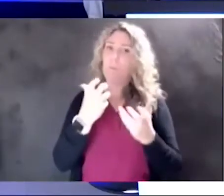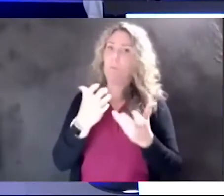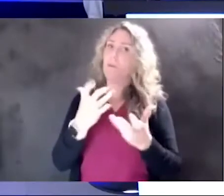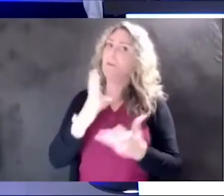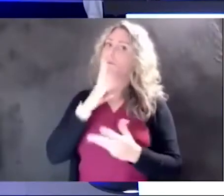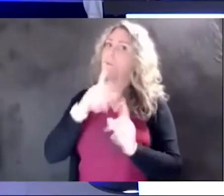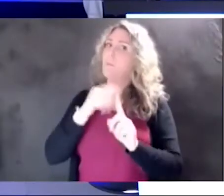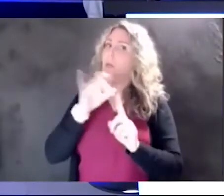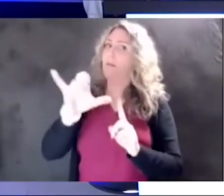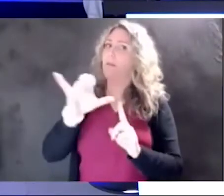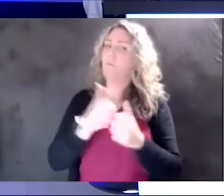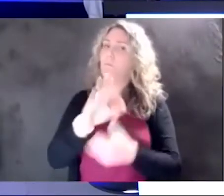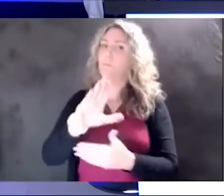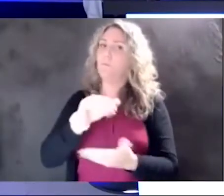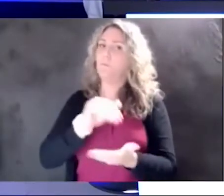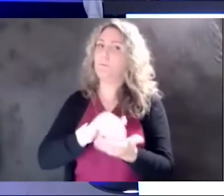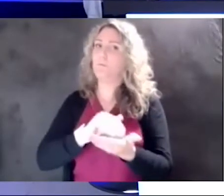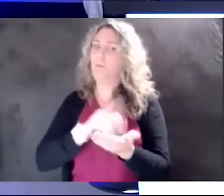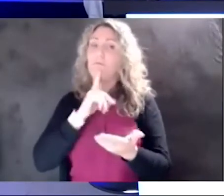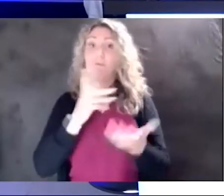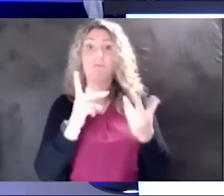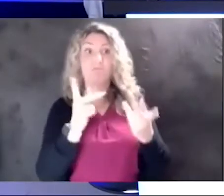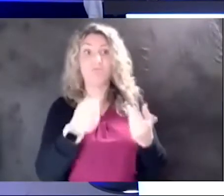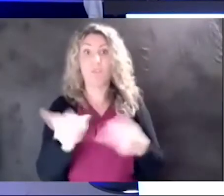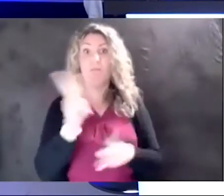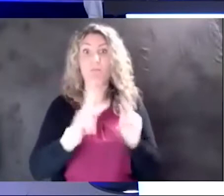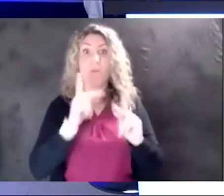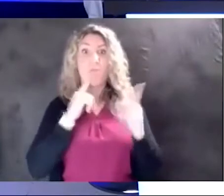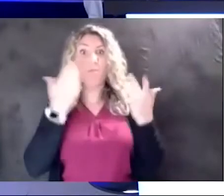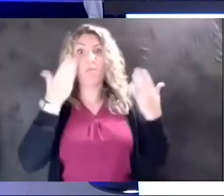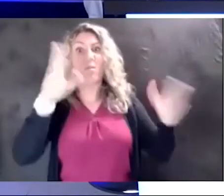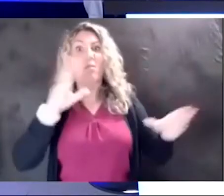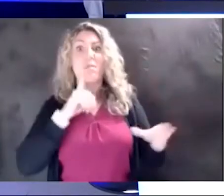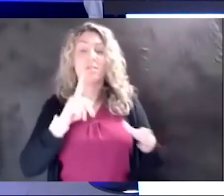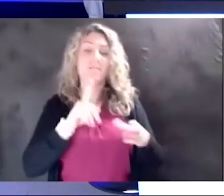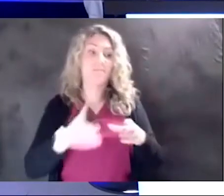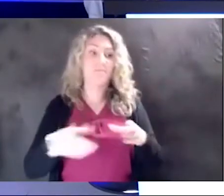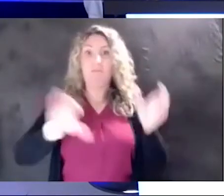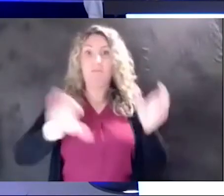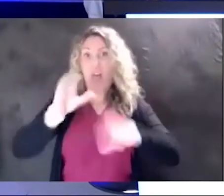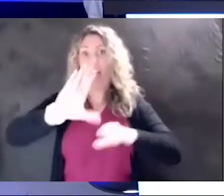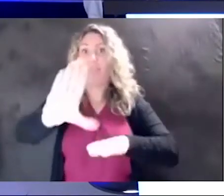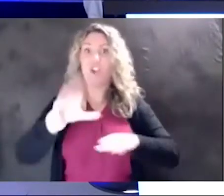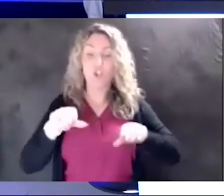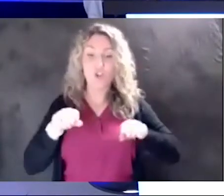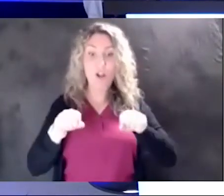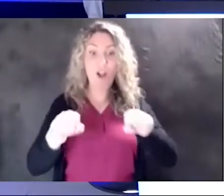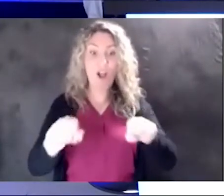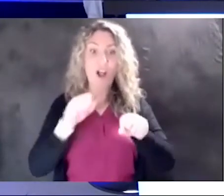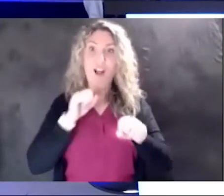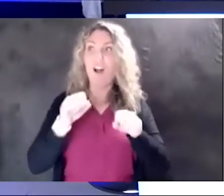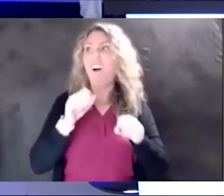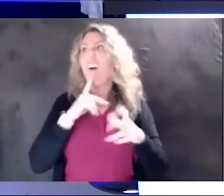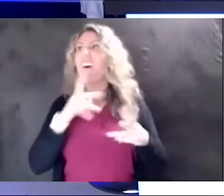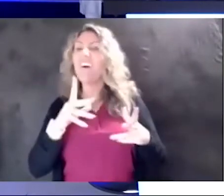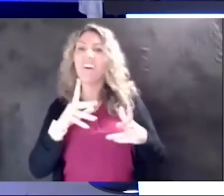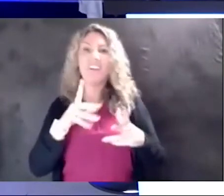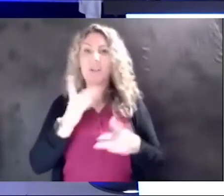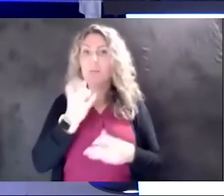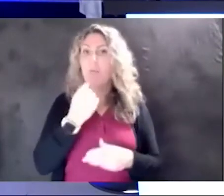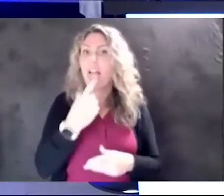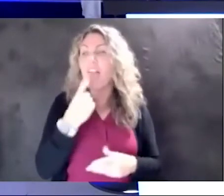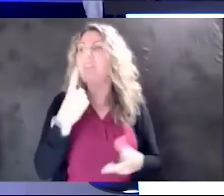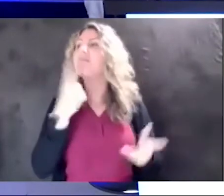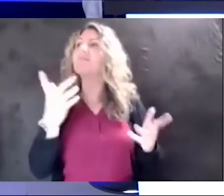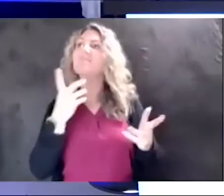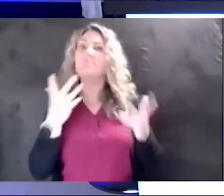Okay, some people might not know that. They just start reaching, filling up their cart with all sorts of supplements, thinking they're doing a body good, and it may be hurting. Start with some